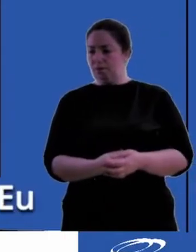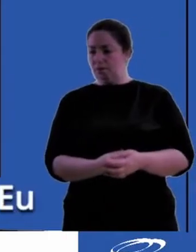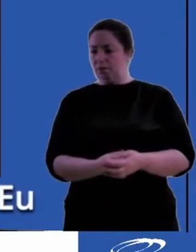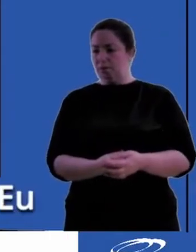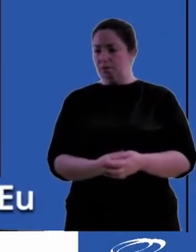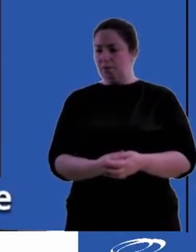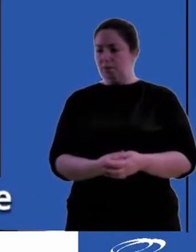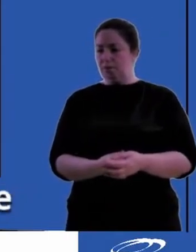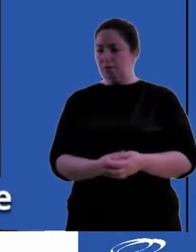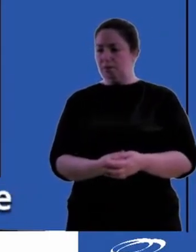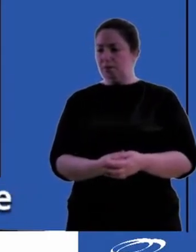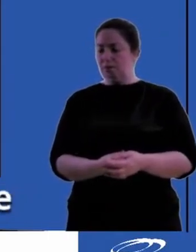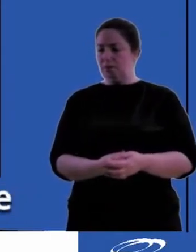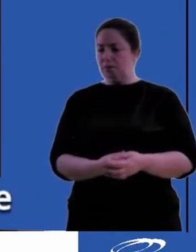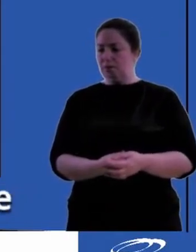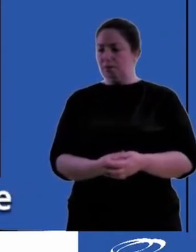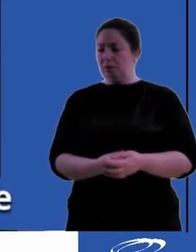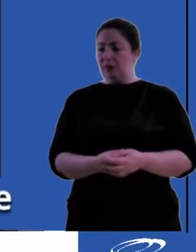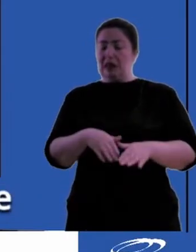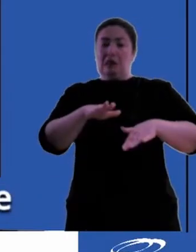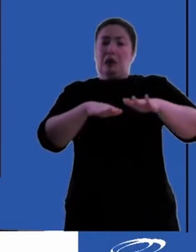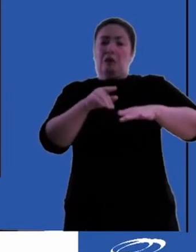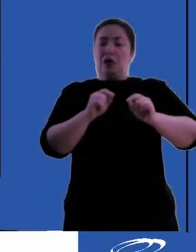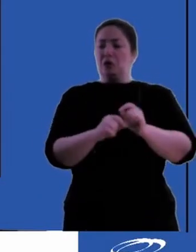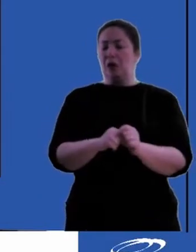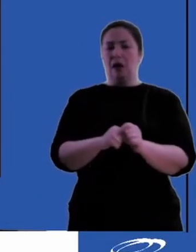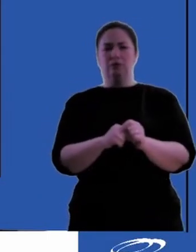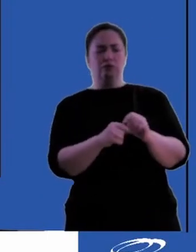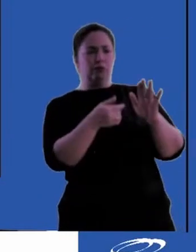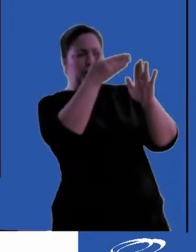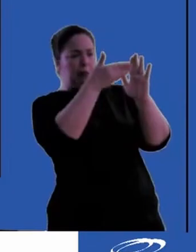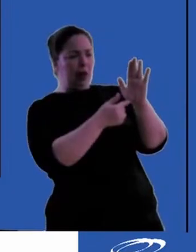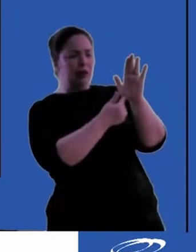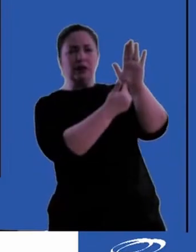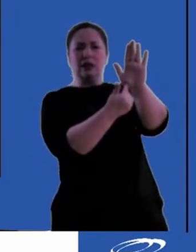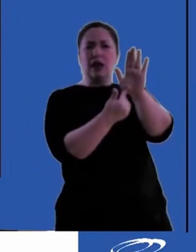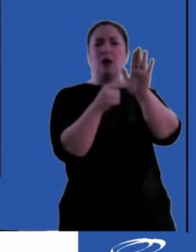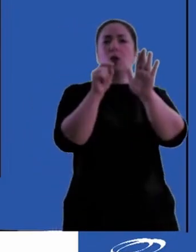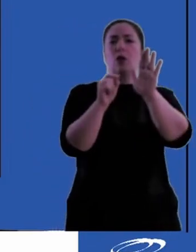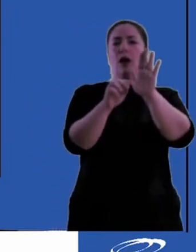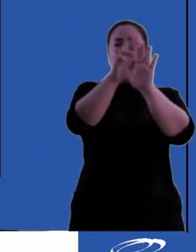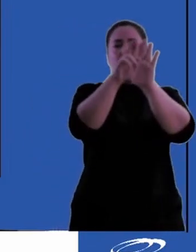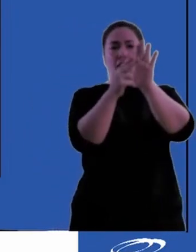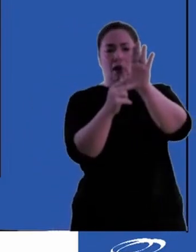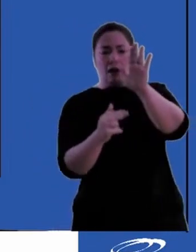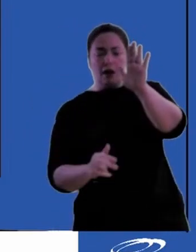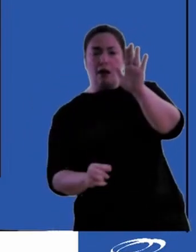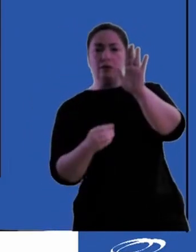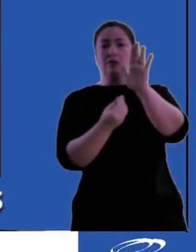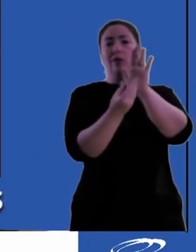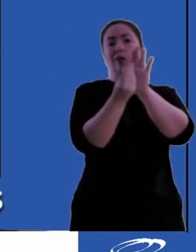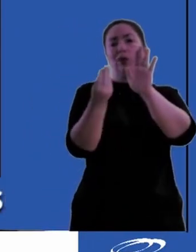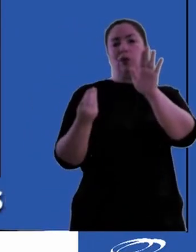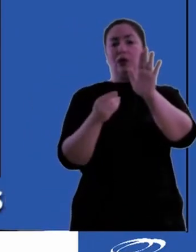common. I realize that may be somewhat different for you, that you may see more aerobic gram-negative bacteria, so you need to keep that in